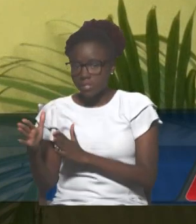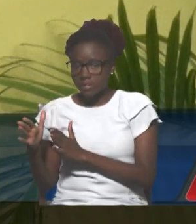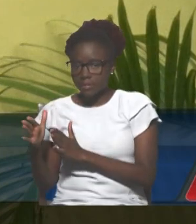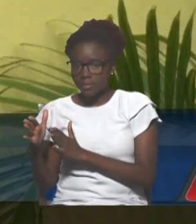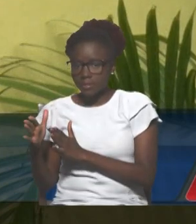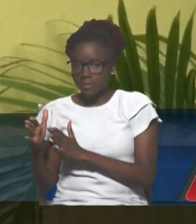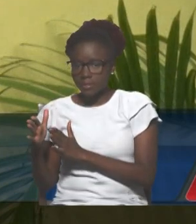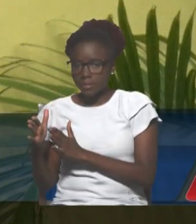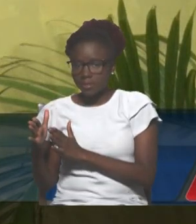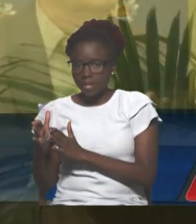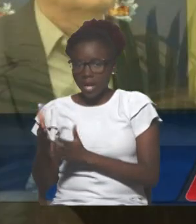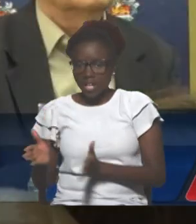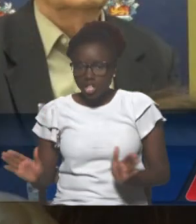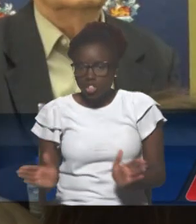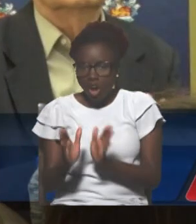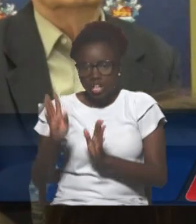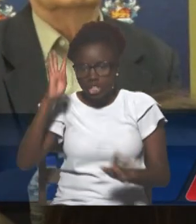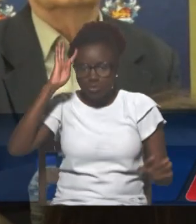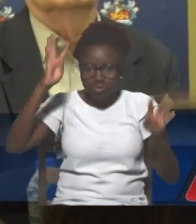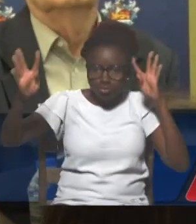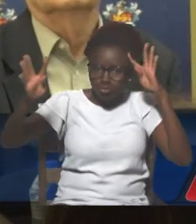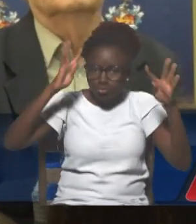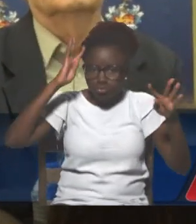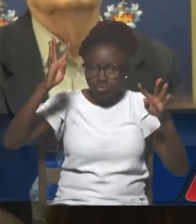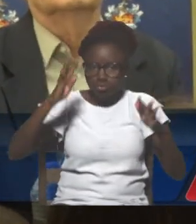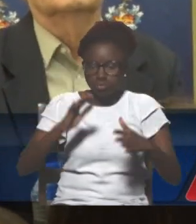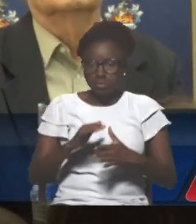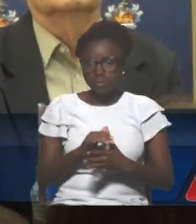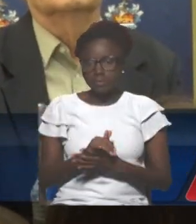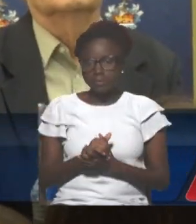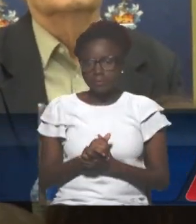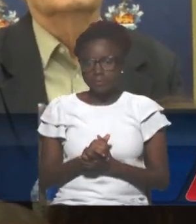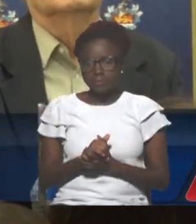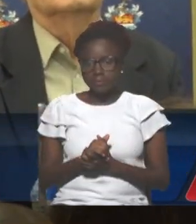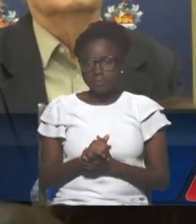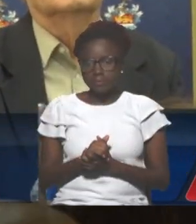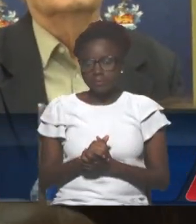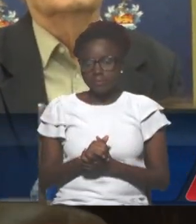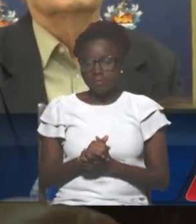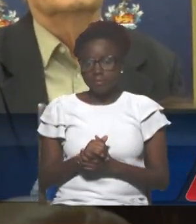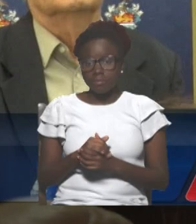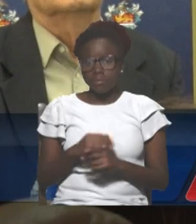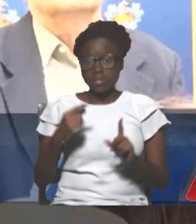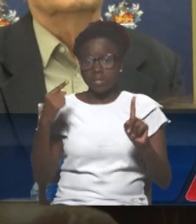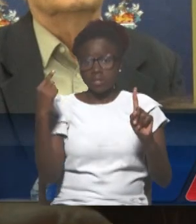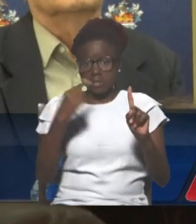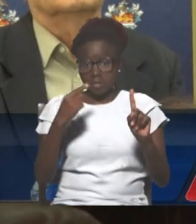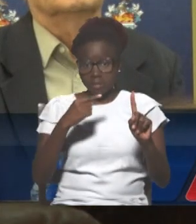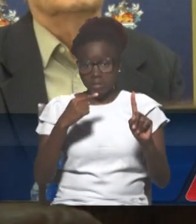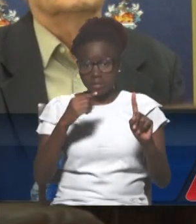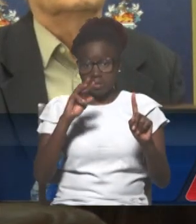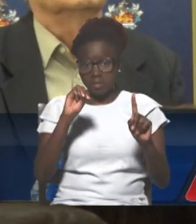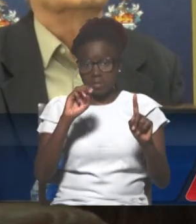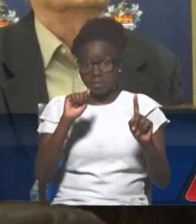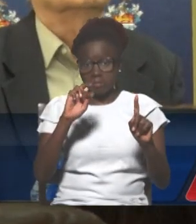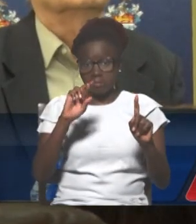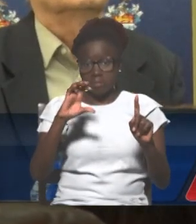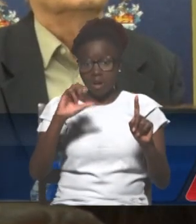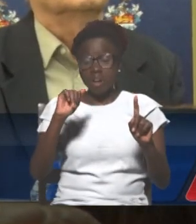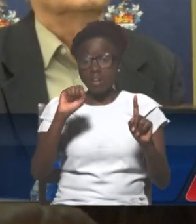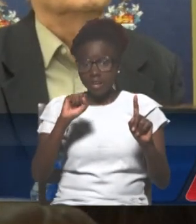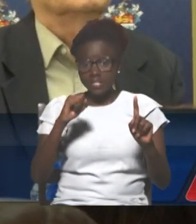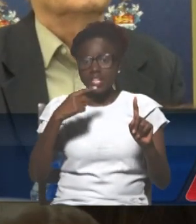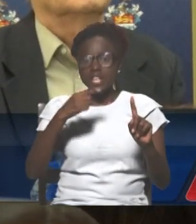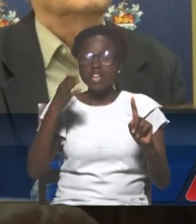and fostering innovation. Agronomist and former student of the Faculty of Agriculture at UWI, Marcus Maiku, highlighted